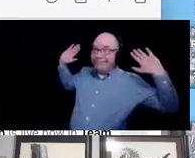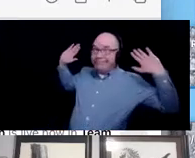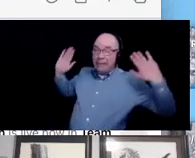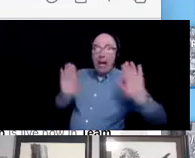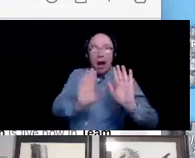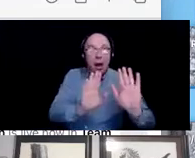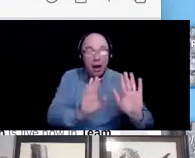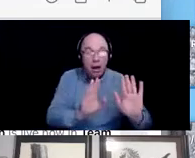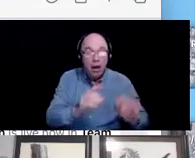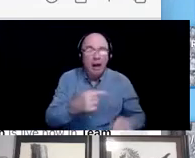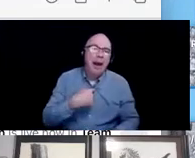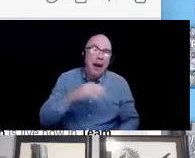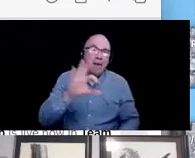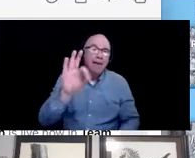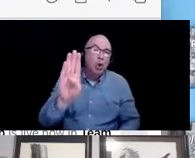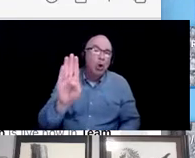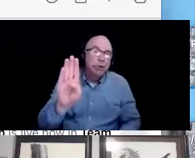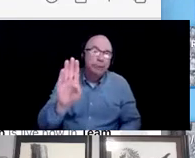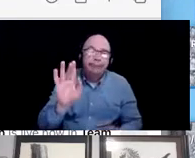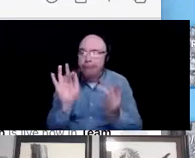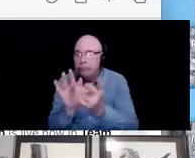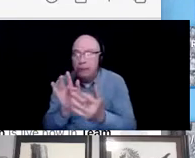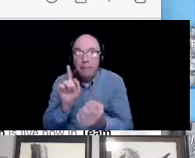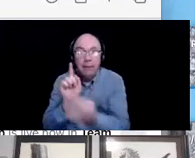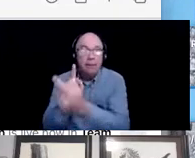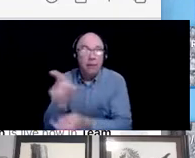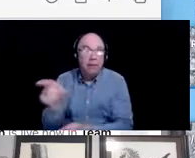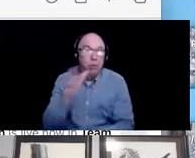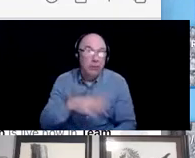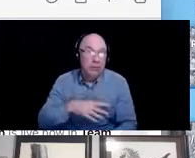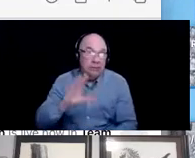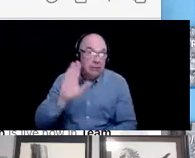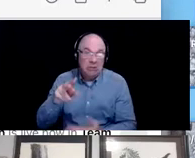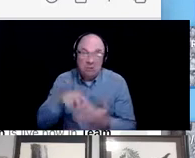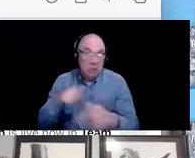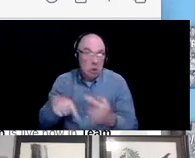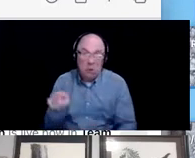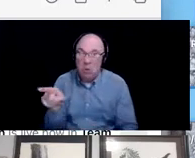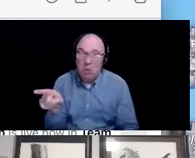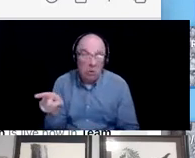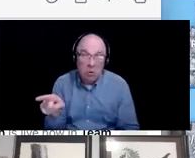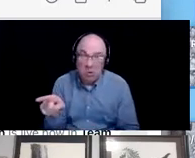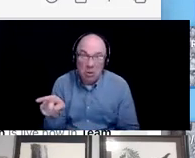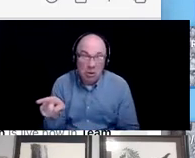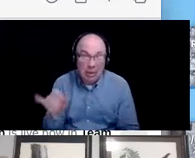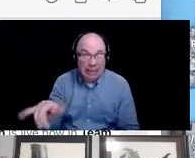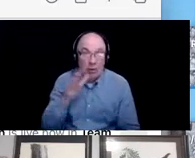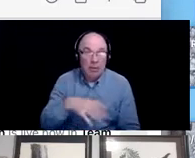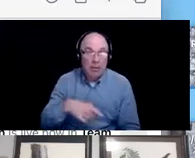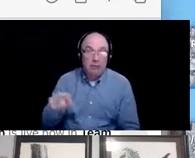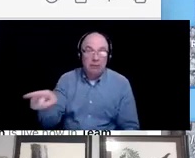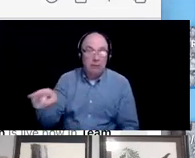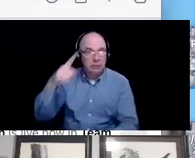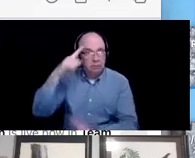behold, I got on Facebook and I met someone, a woman I had never read anything about her before, and she had a